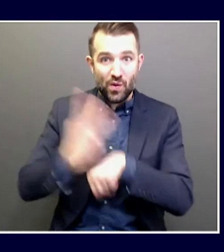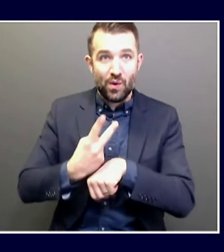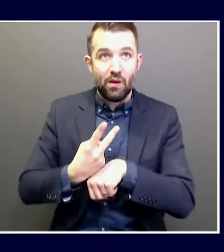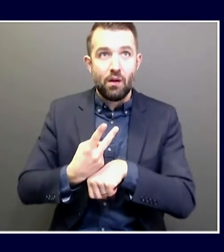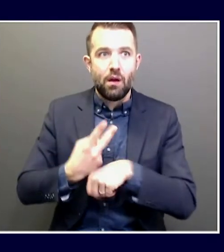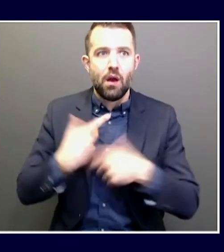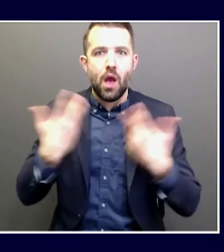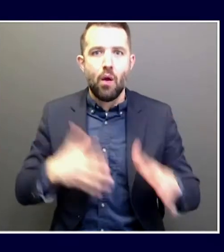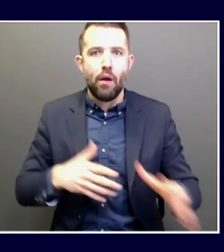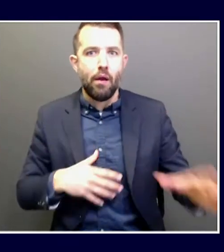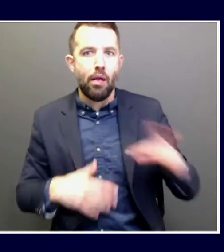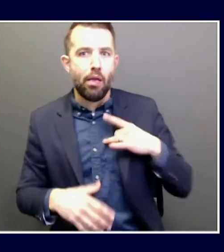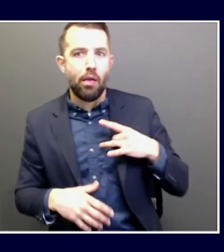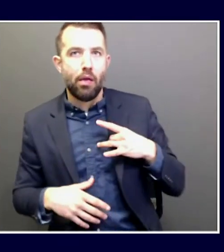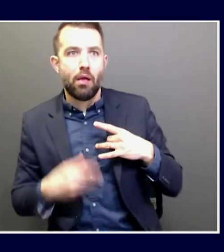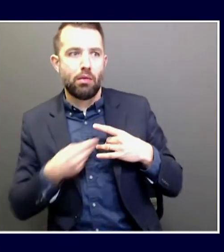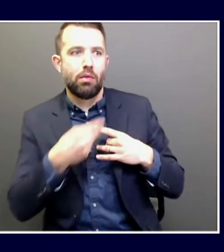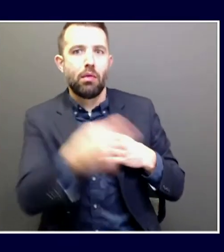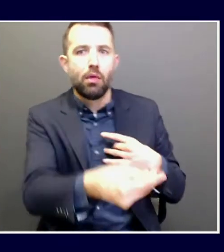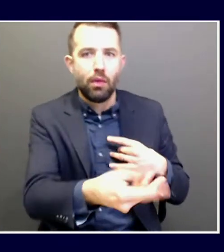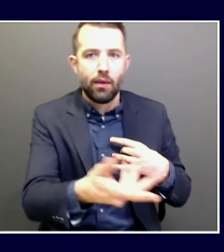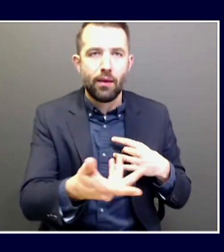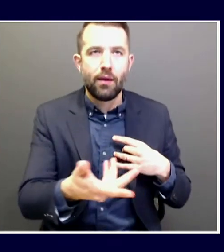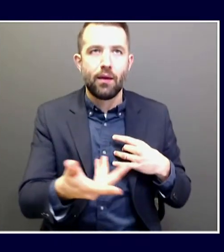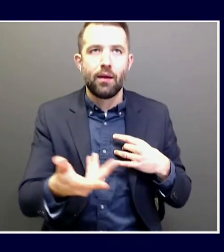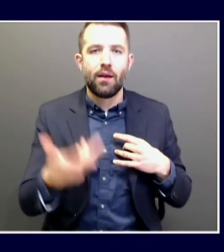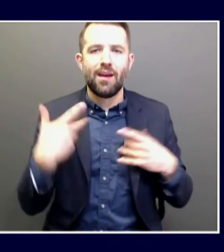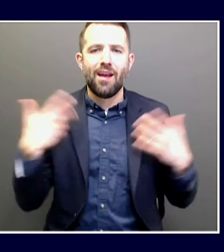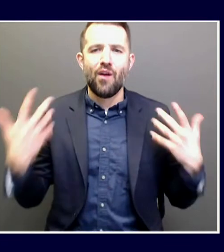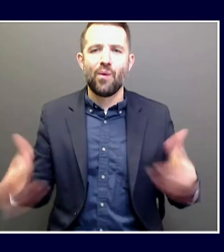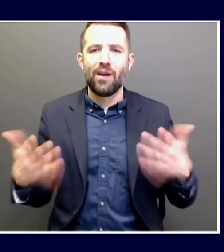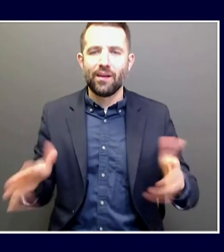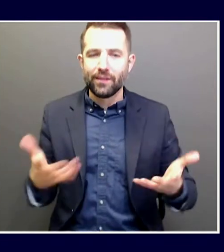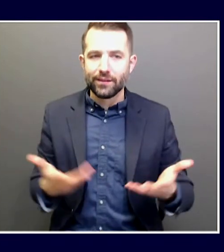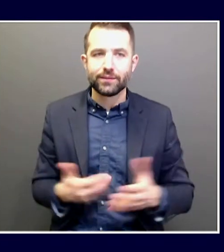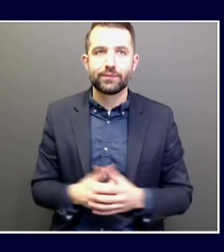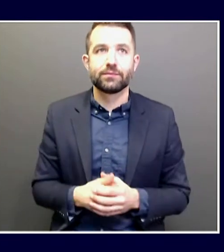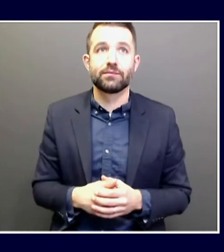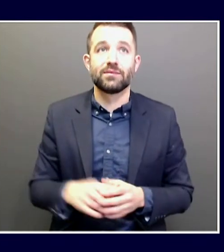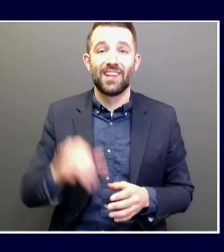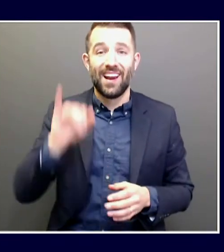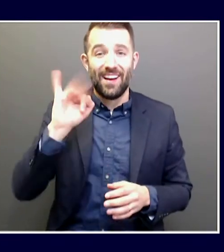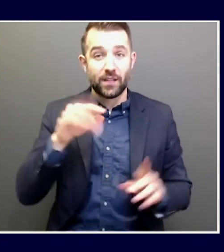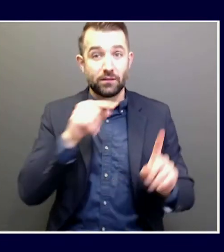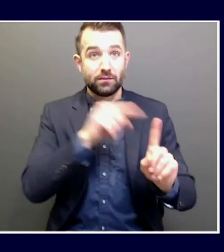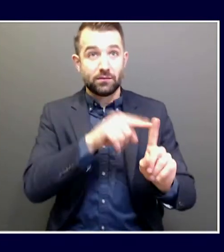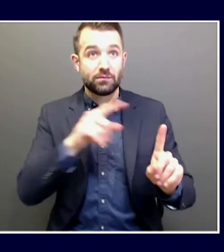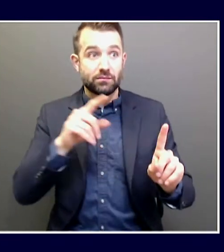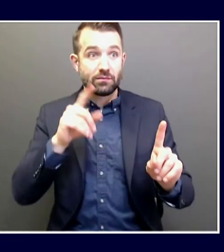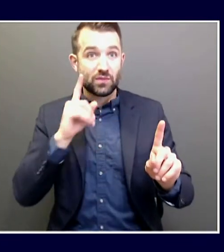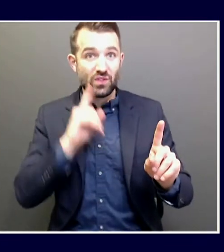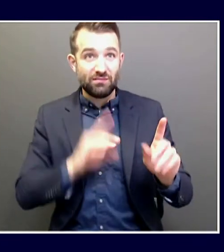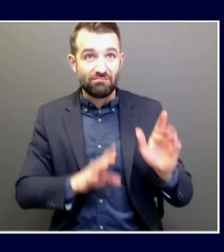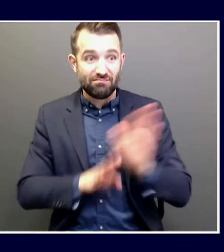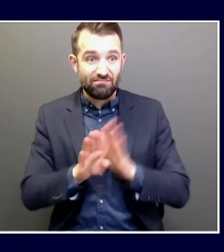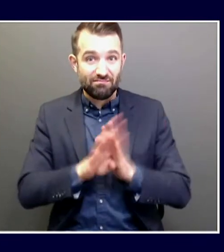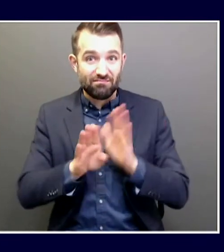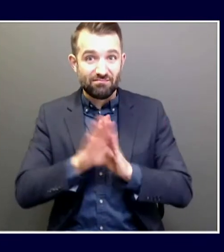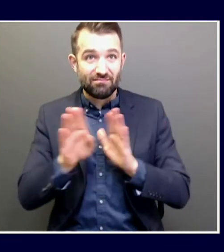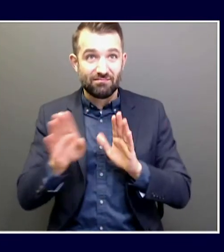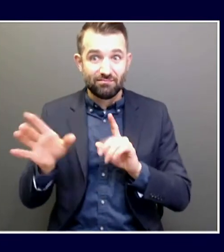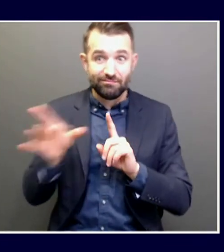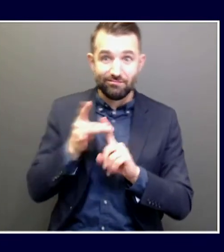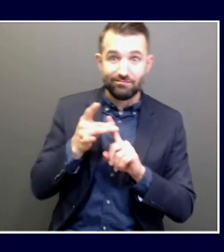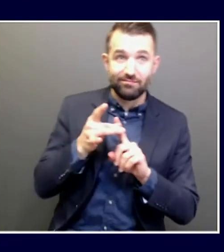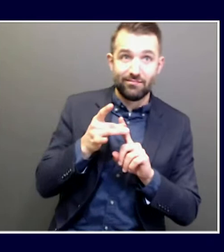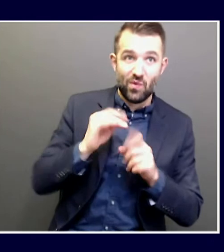contact, that child, if they were going to develop COVID, may have already done so. And so contact tracing at that